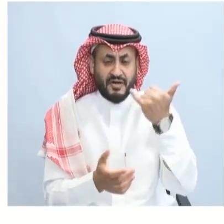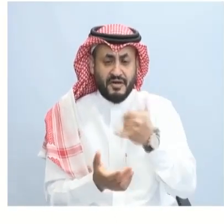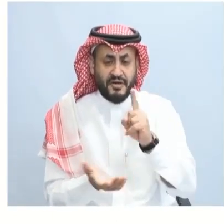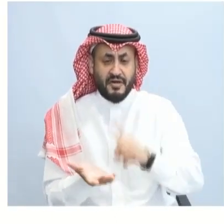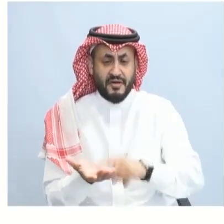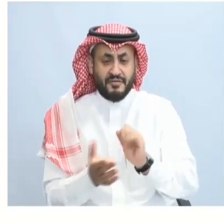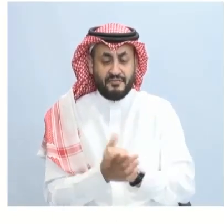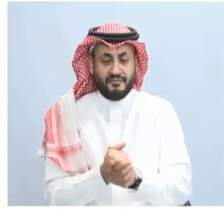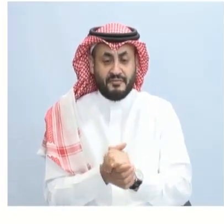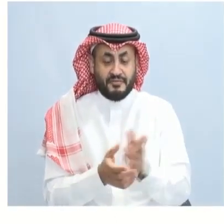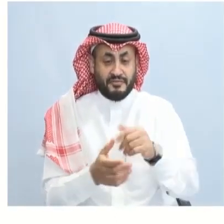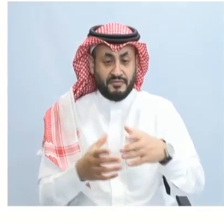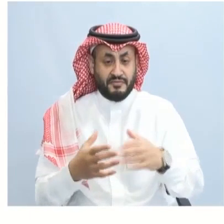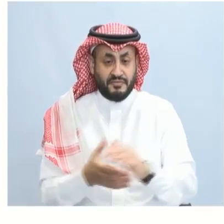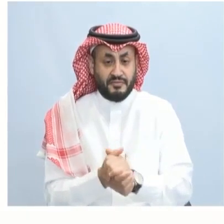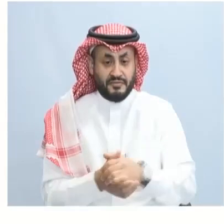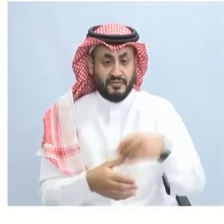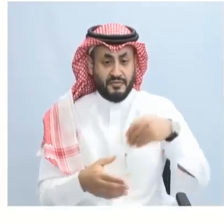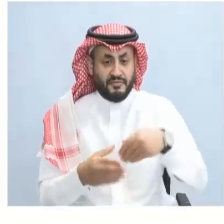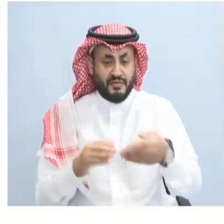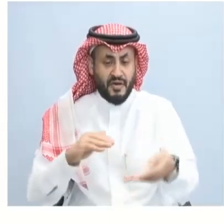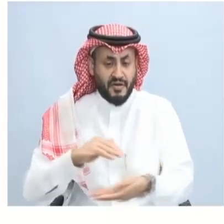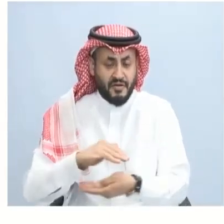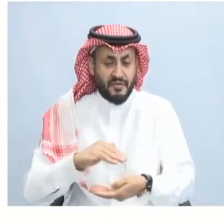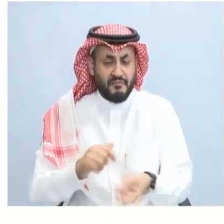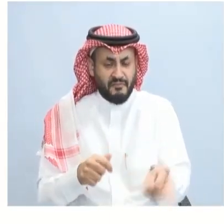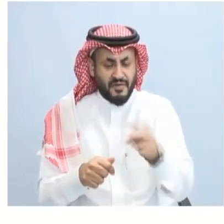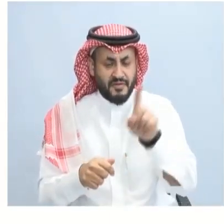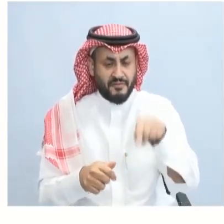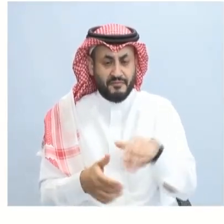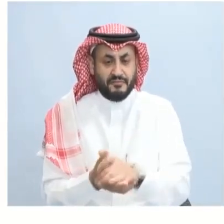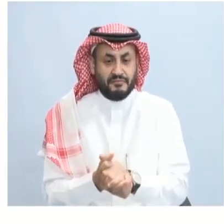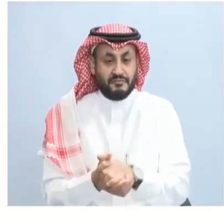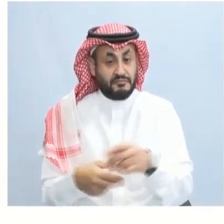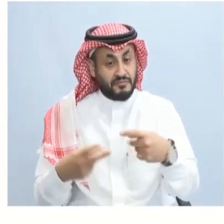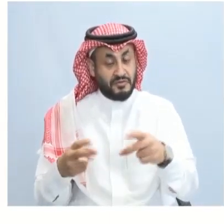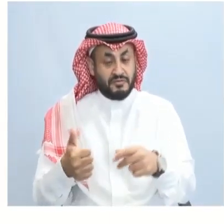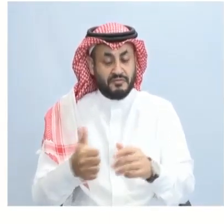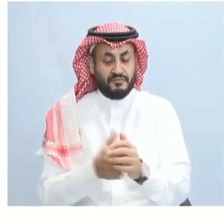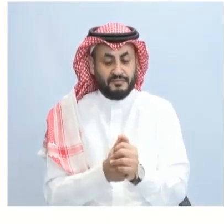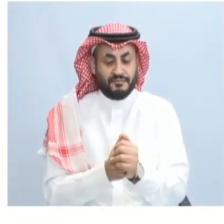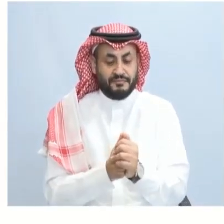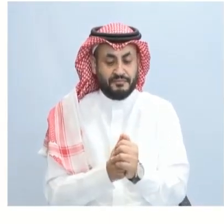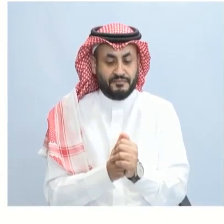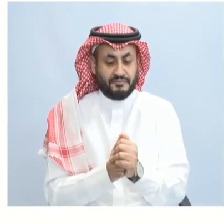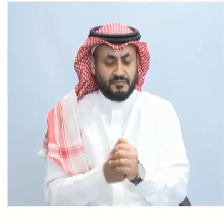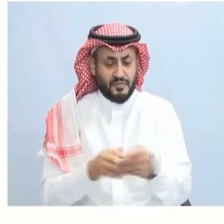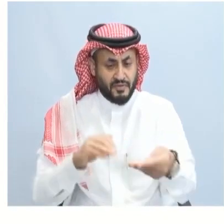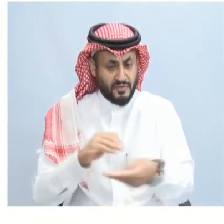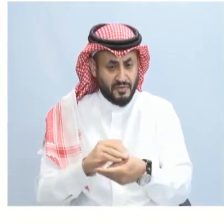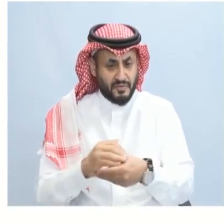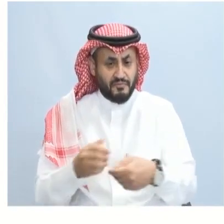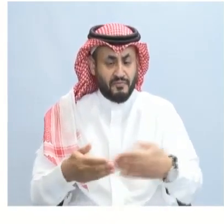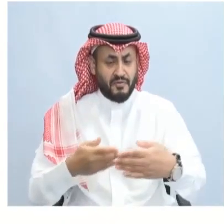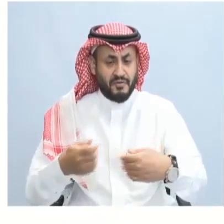maybe I should put the money aside for a rainy day. Well, yes. I suppose the alternative would be to just put it in the bank